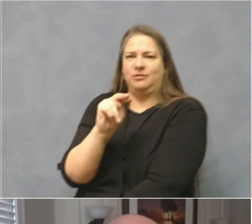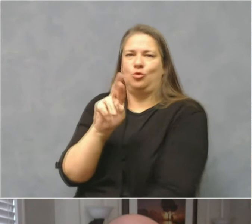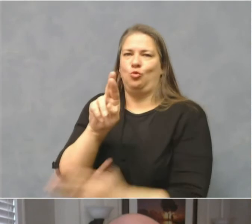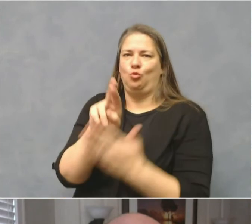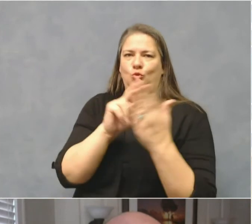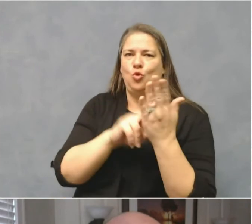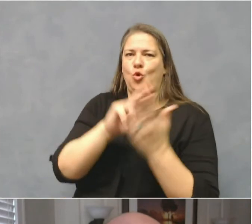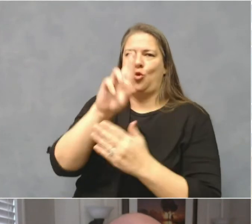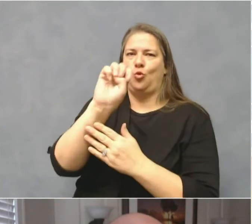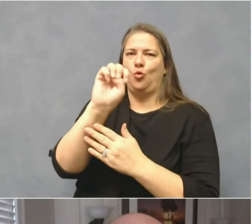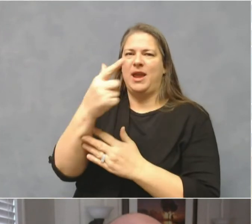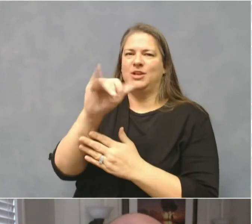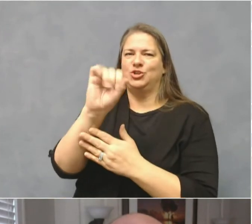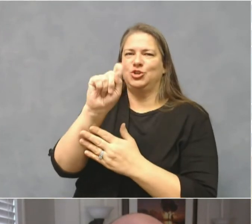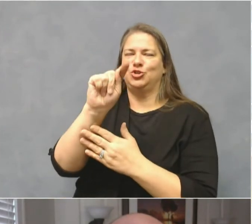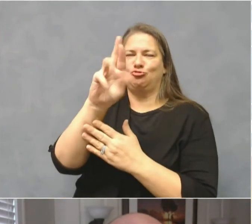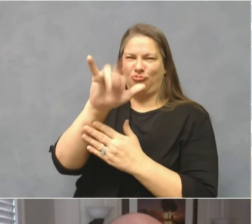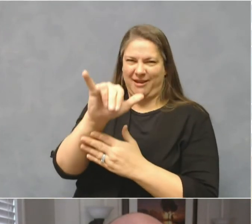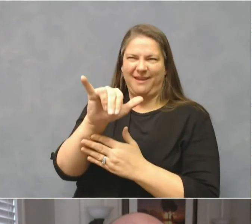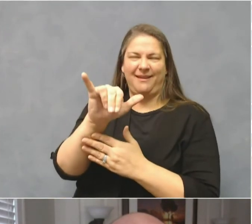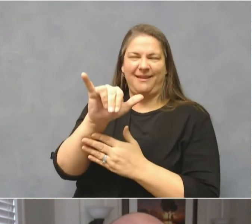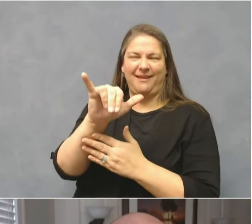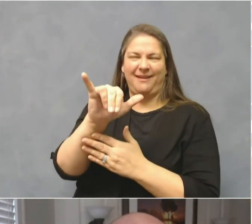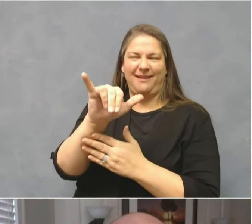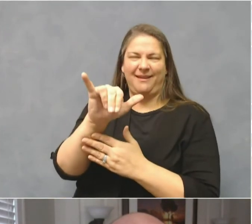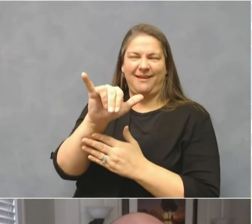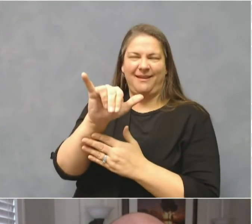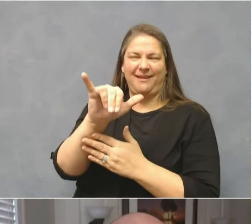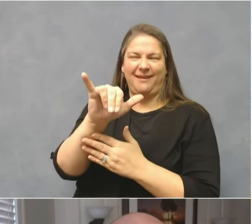Thank you. It is a partnership, and I do